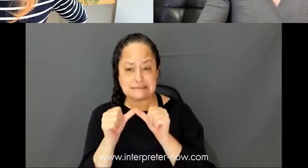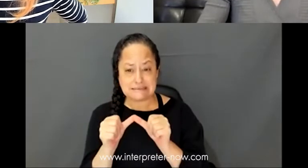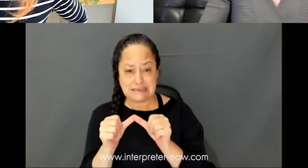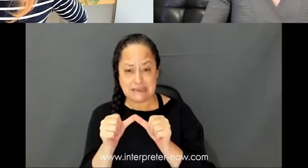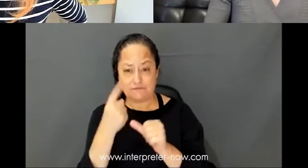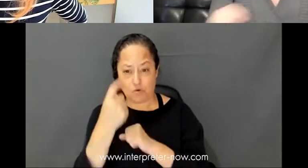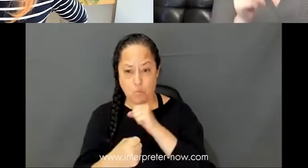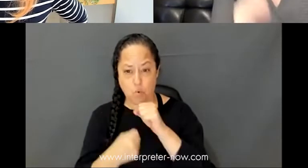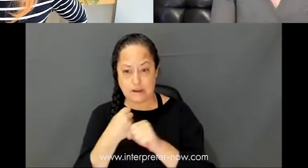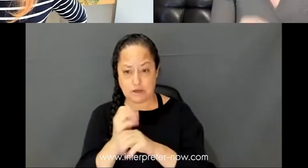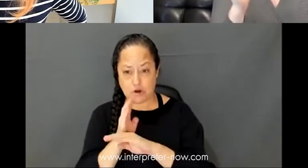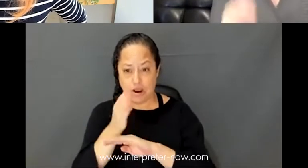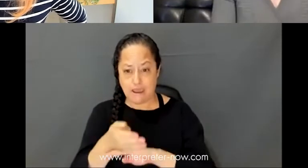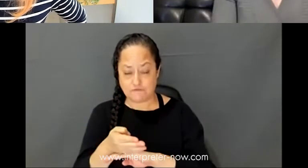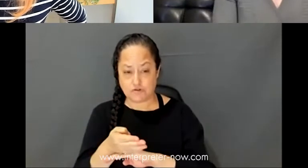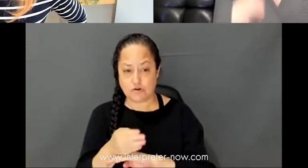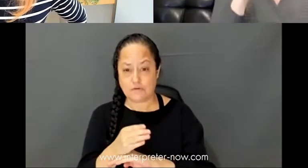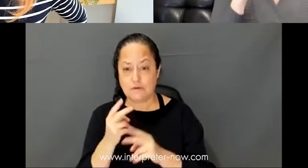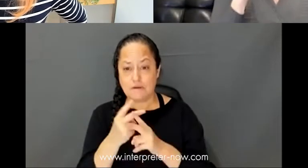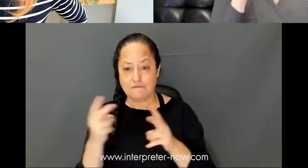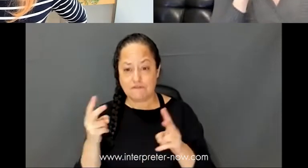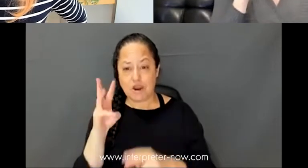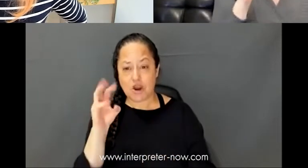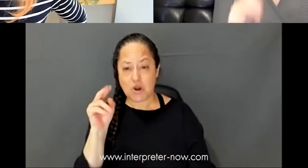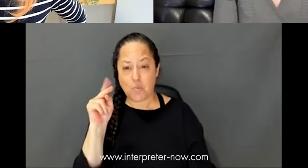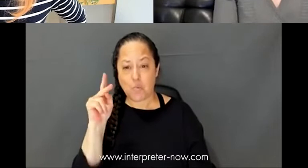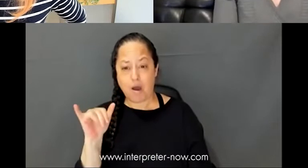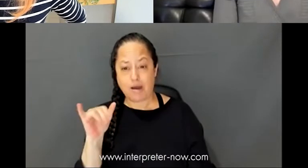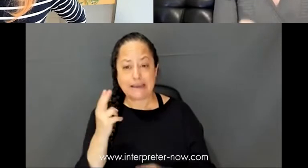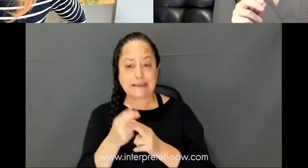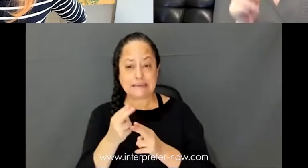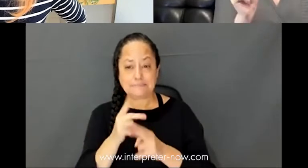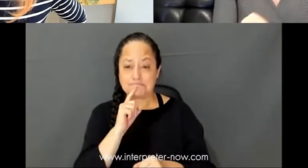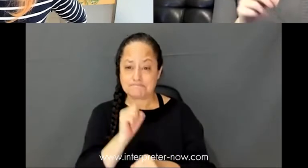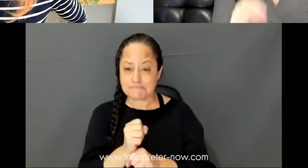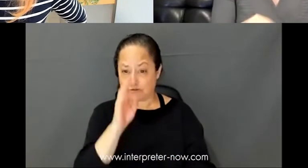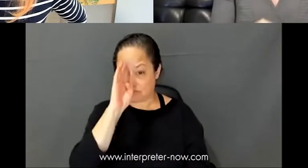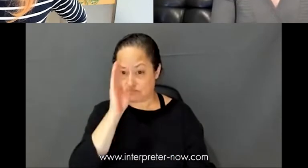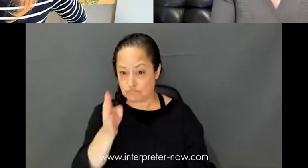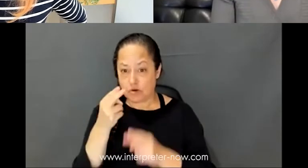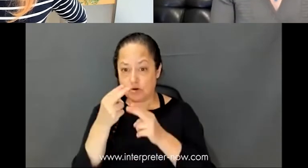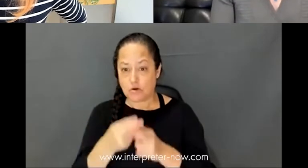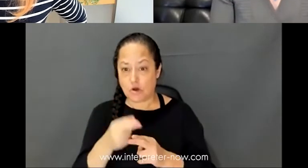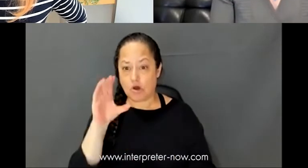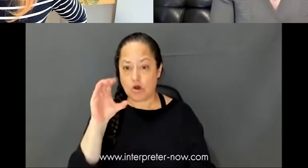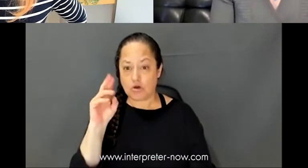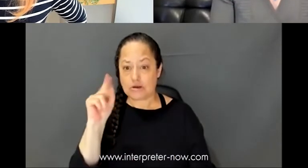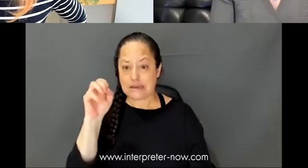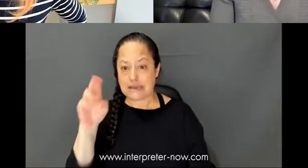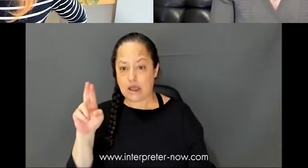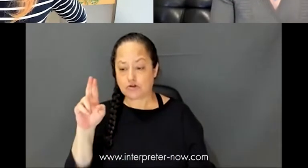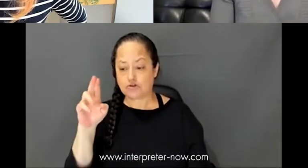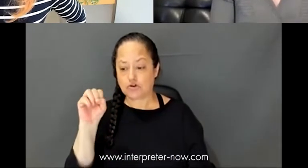later. And it has a very wonky name, but it's actually fairly straightforward. It's called counter-stereotypical